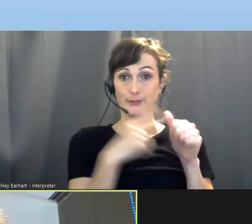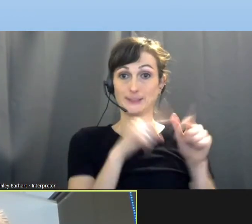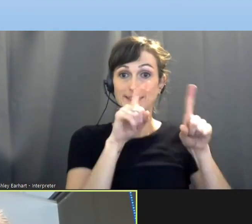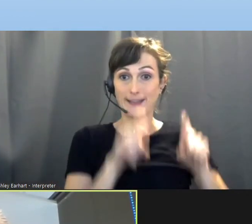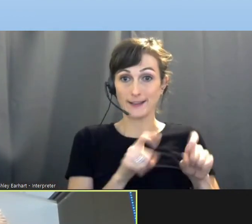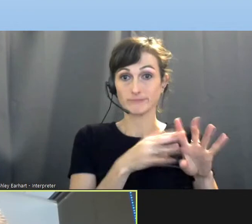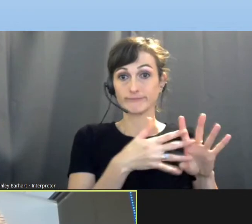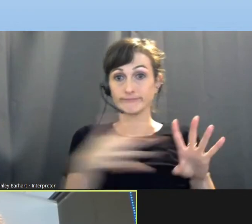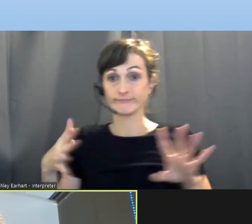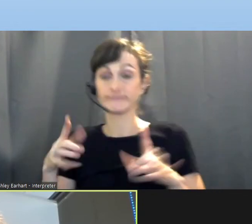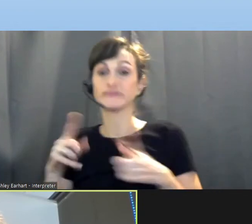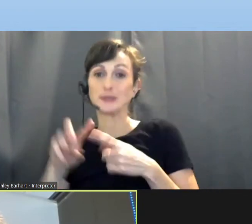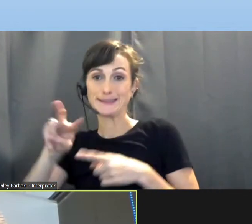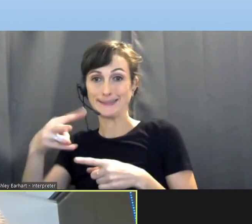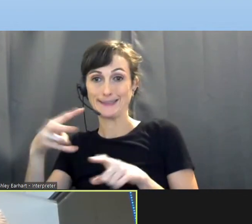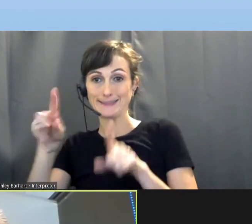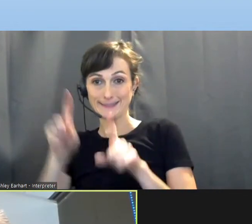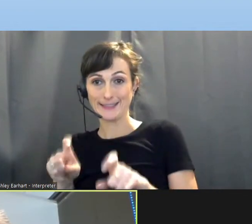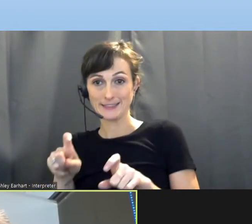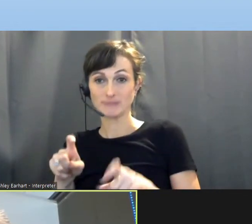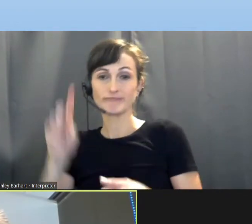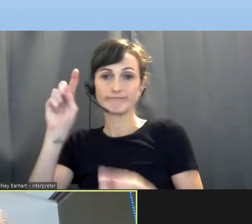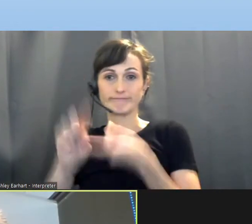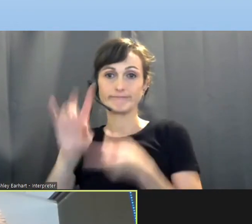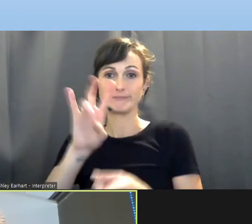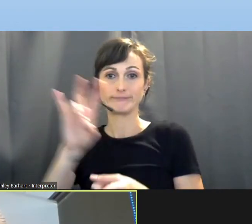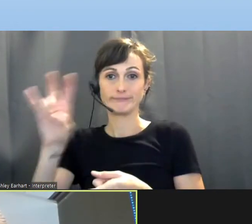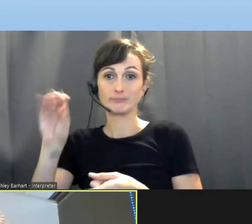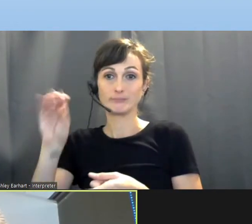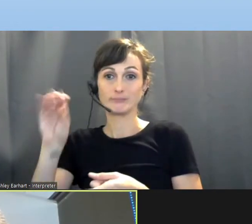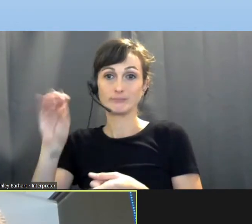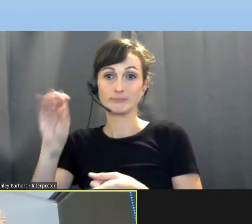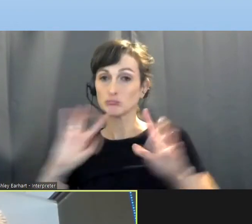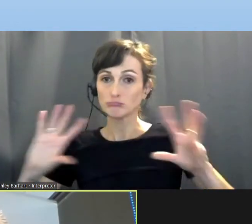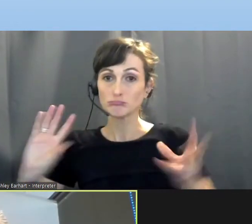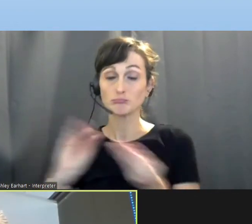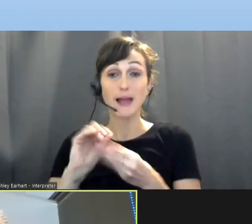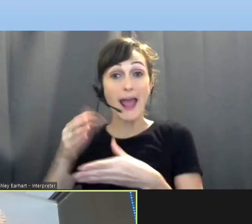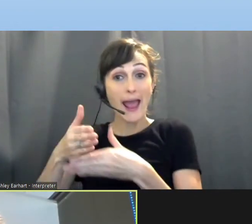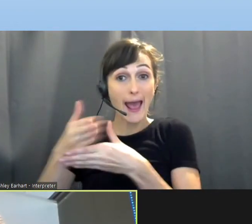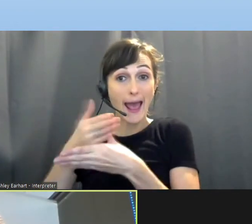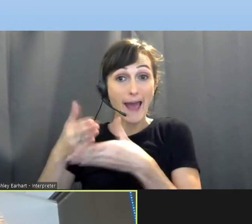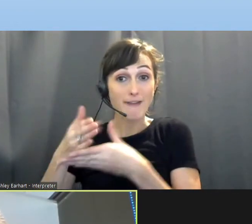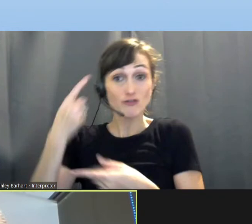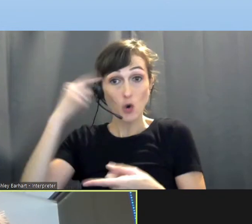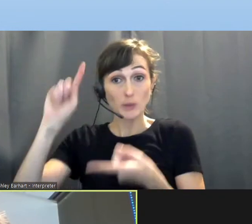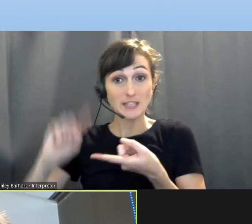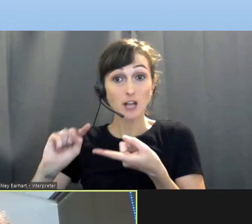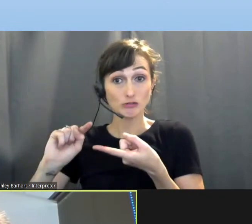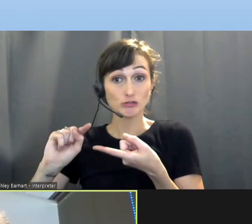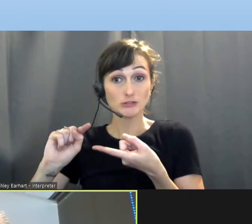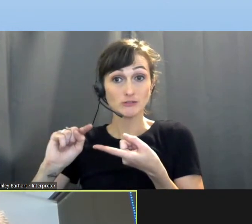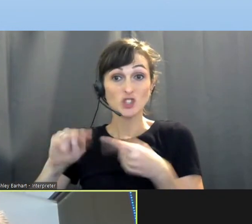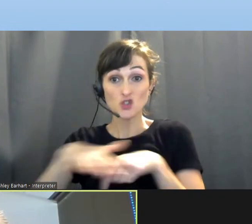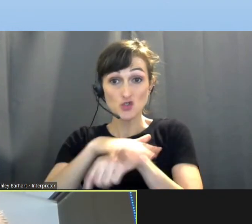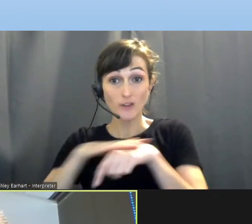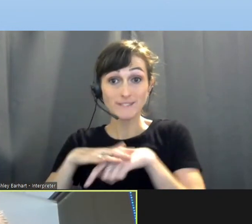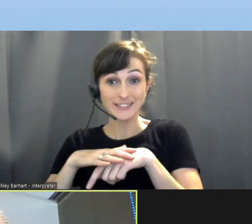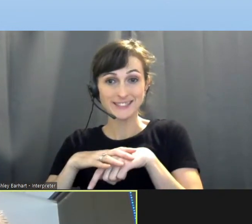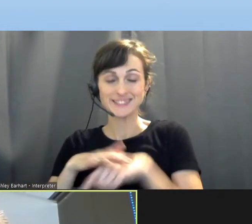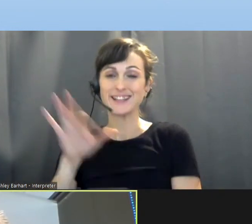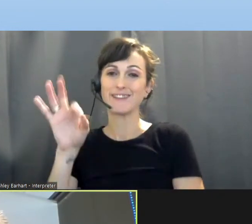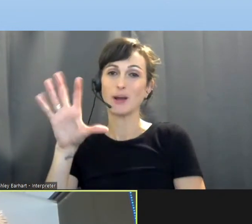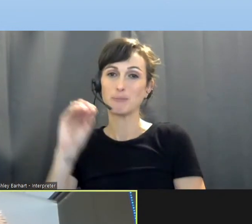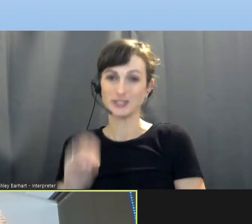2. And the overall average of reduction for surface pathogens was 95% from